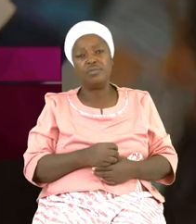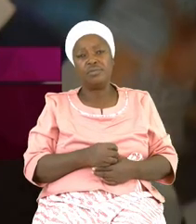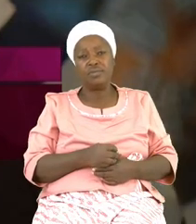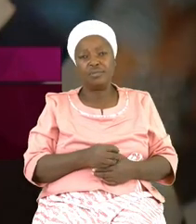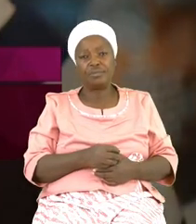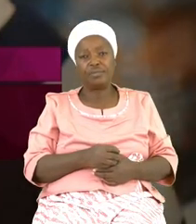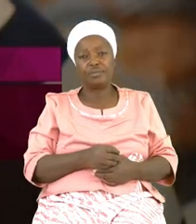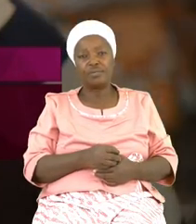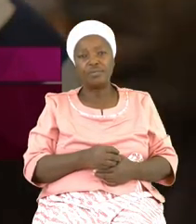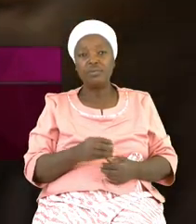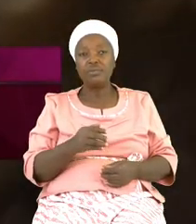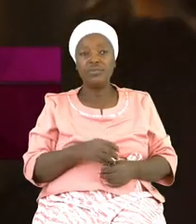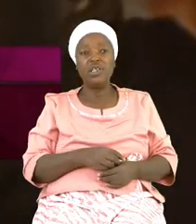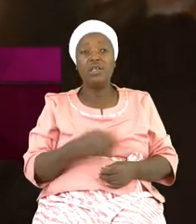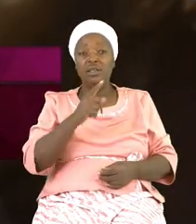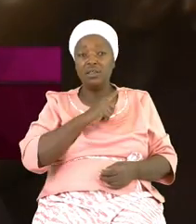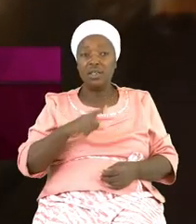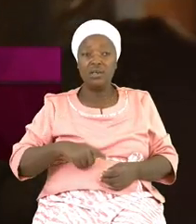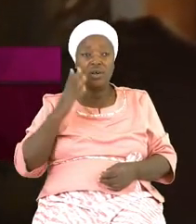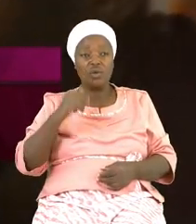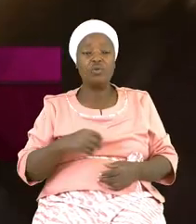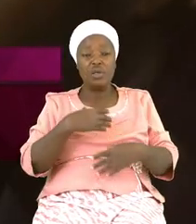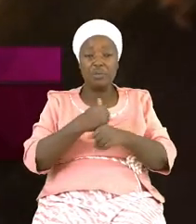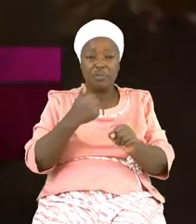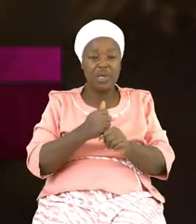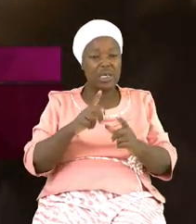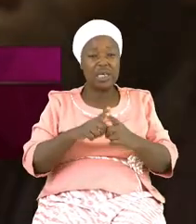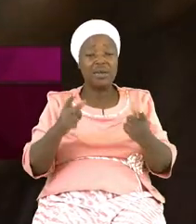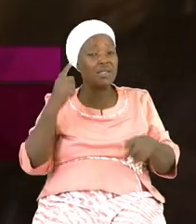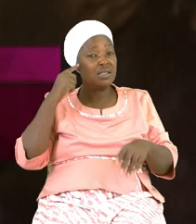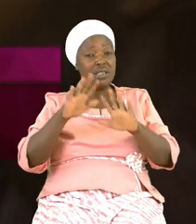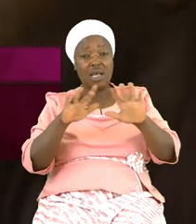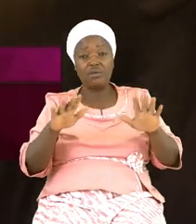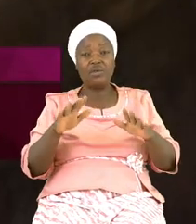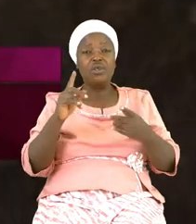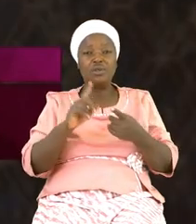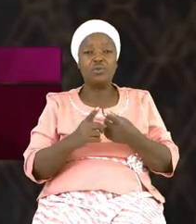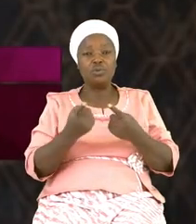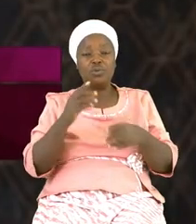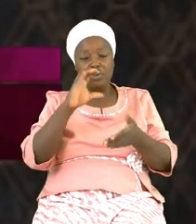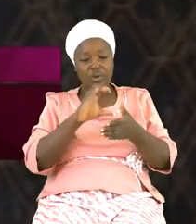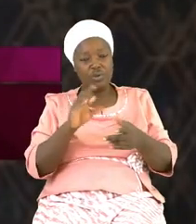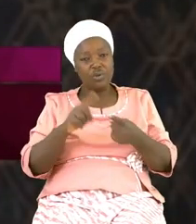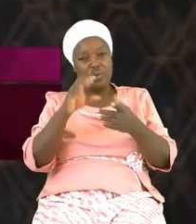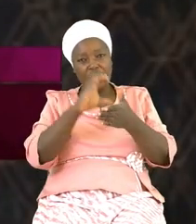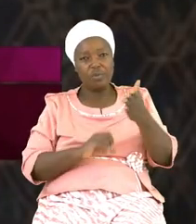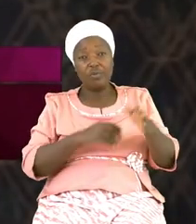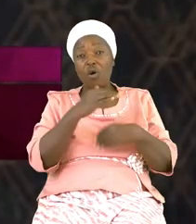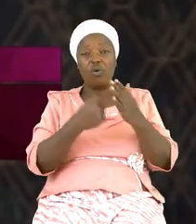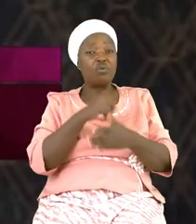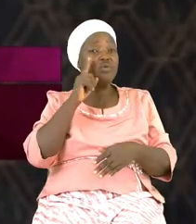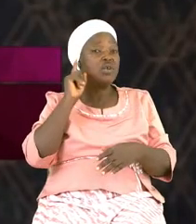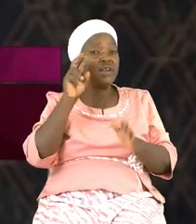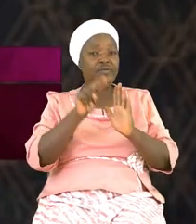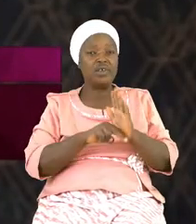The Lord will cause a great sound to remove every problem there.